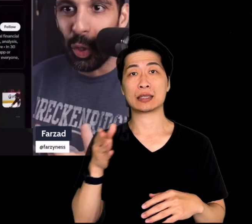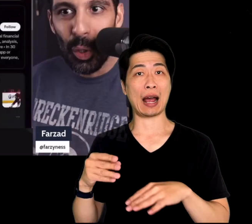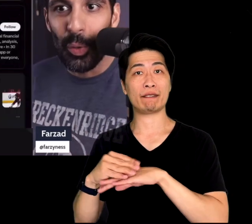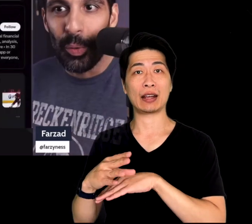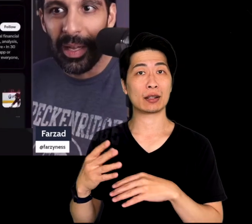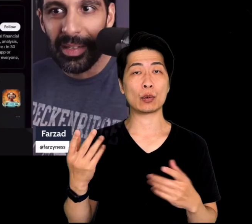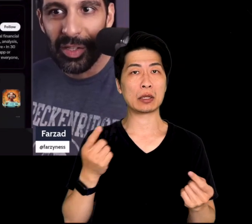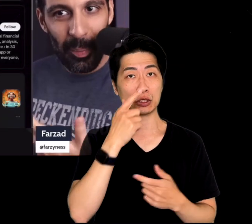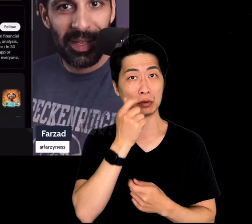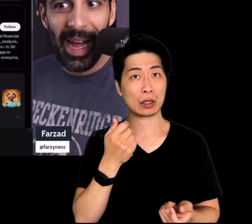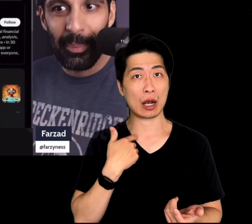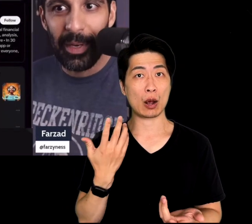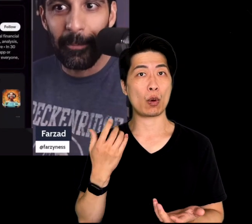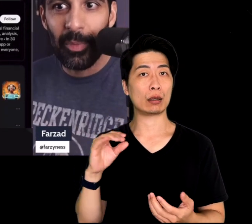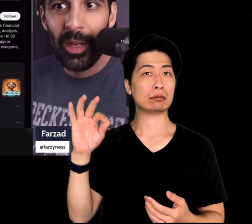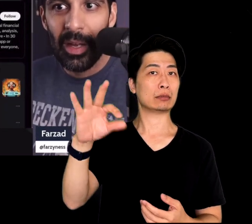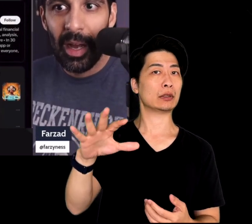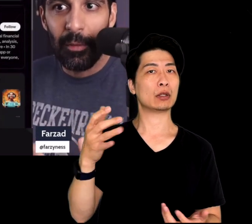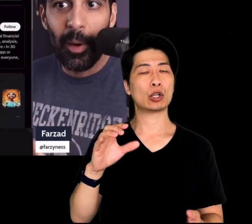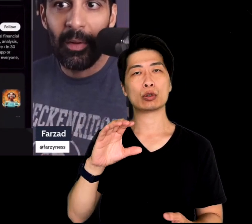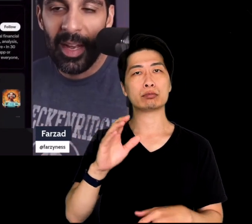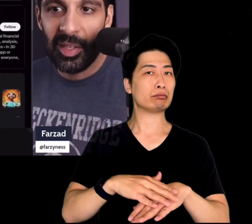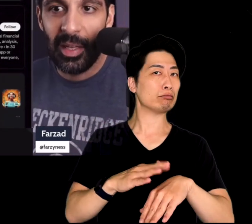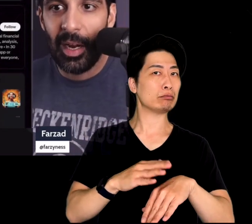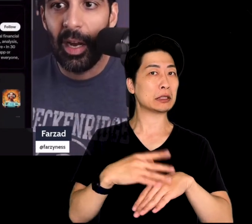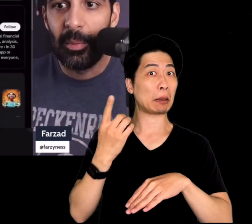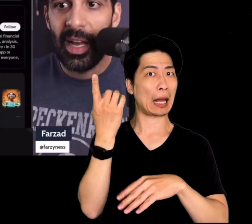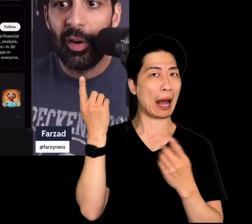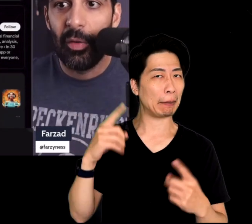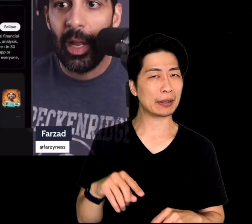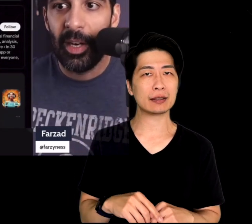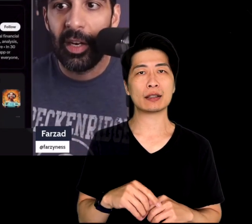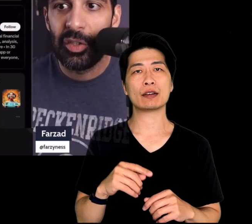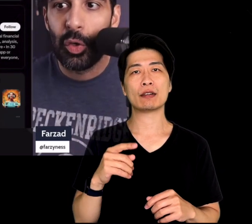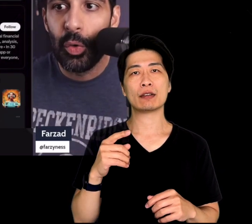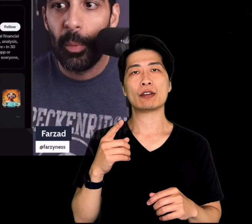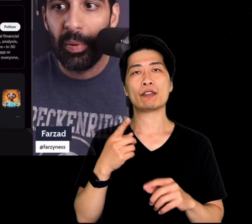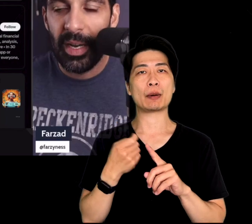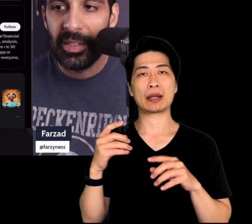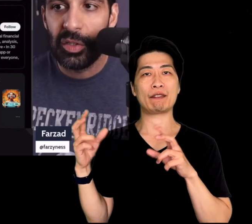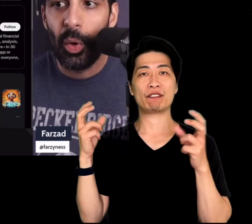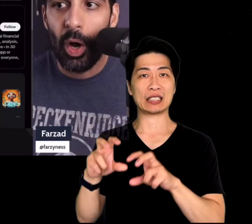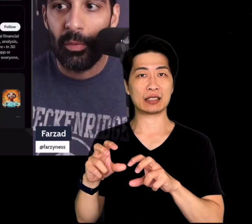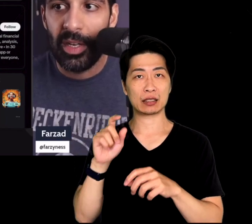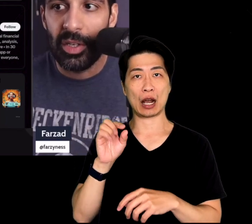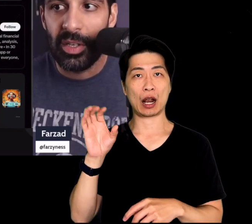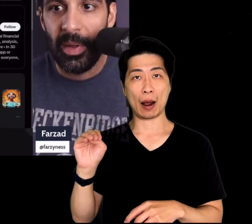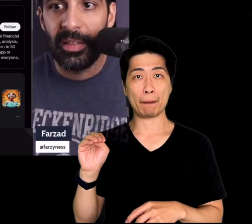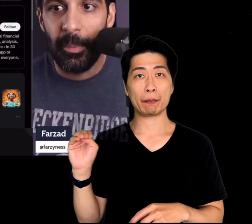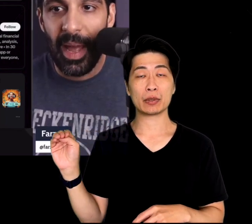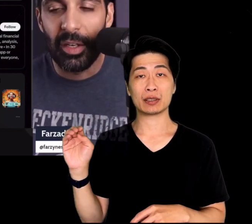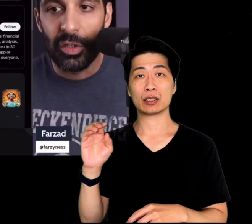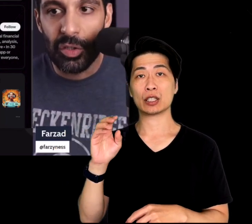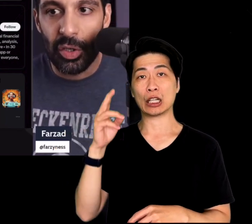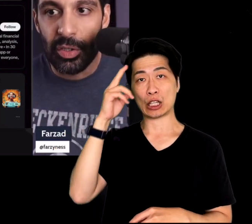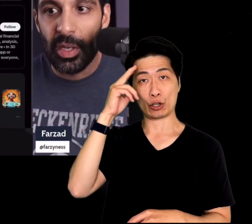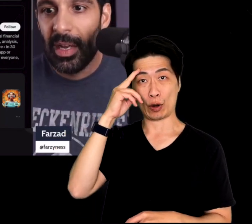as a clue that something's happening. From investing.com, Saudi Arabia cuts crude prices to all regions amid